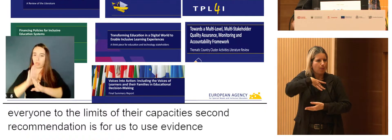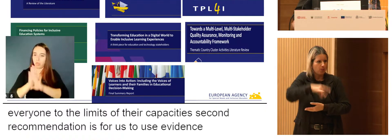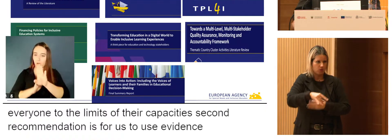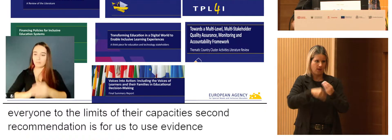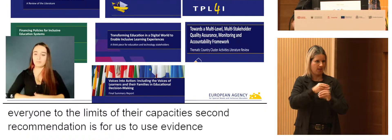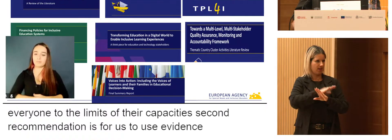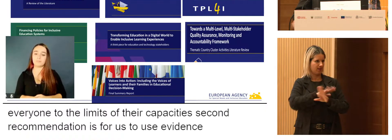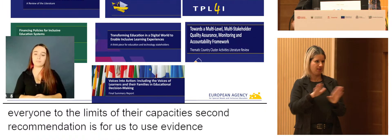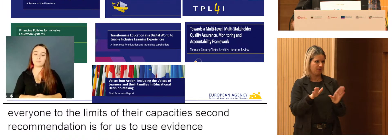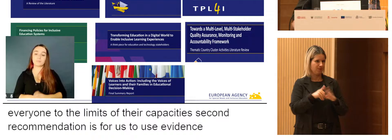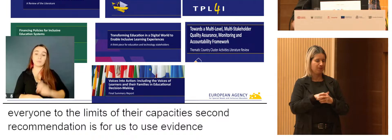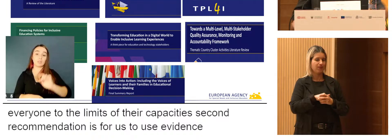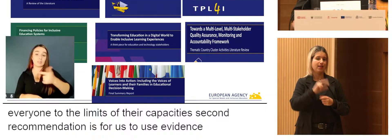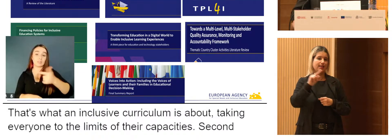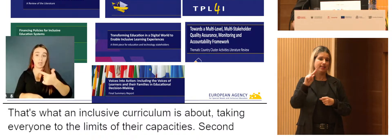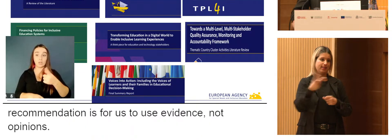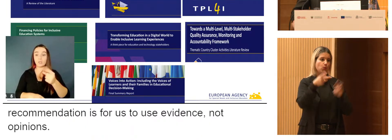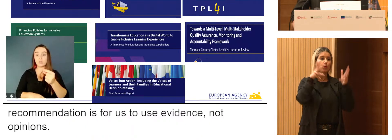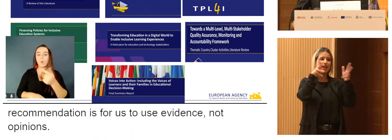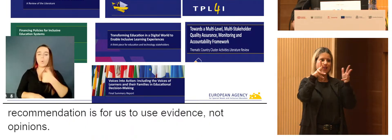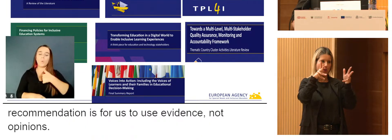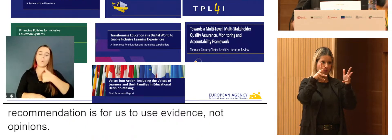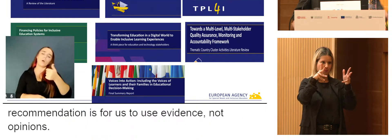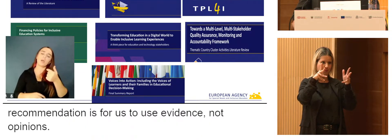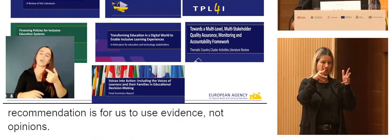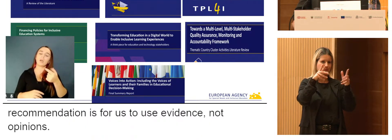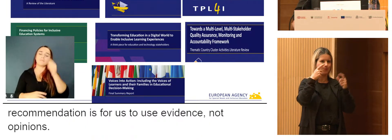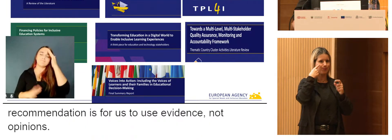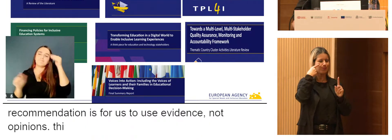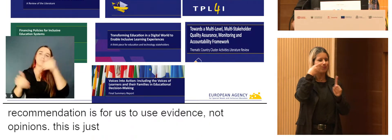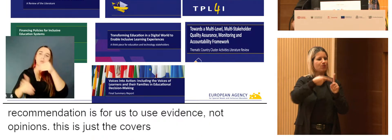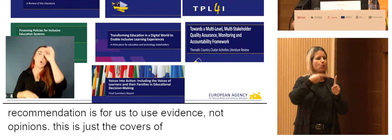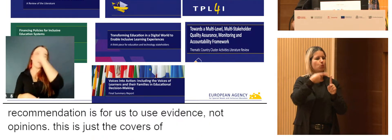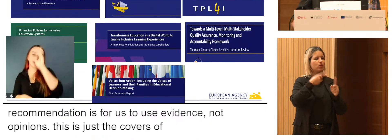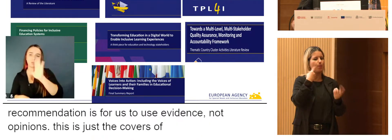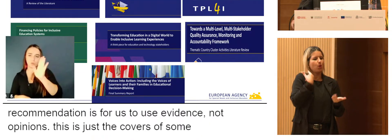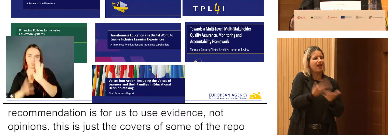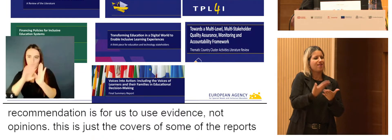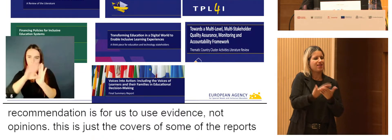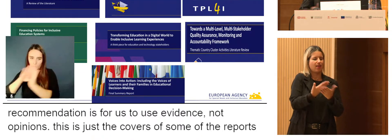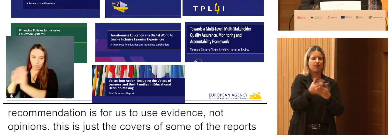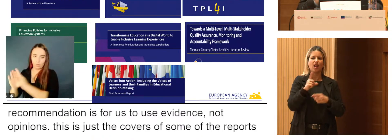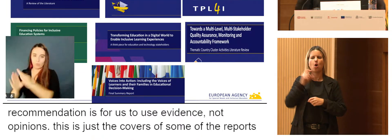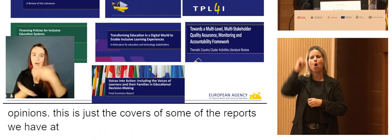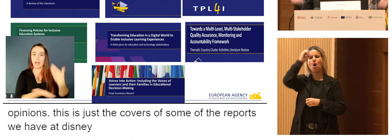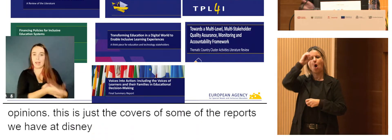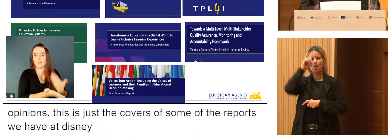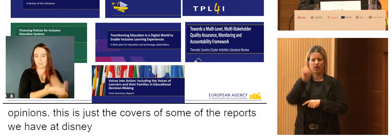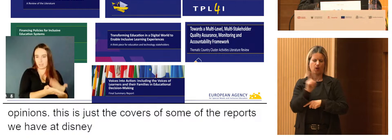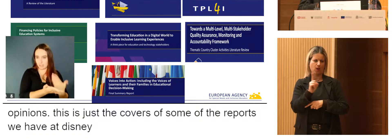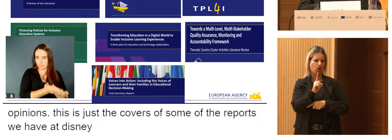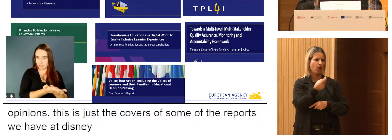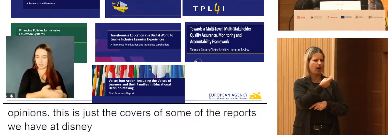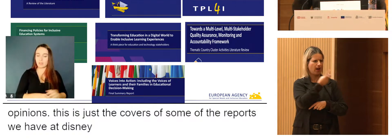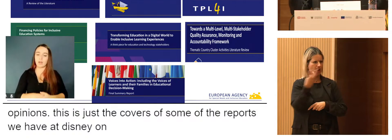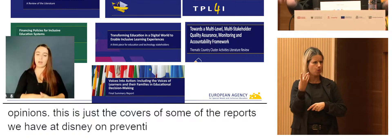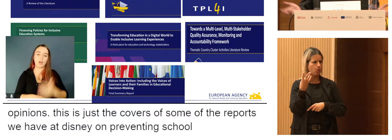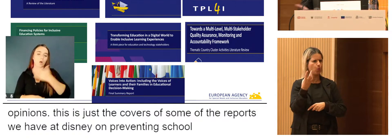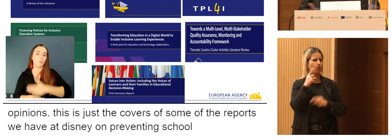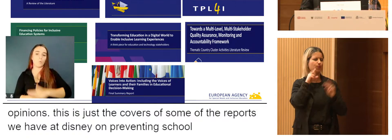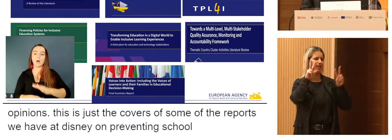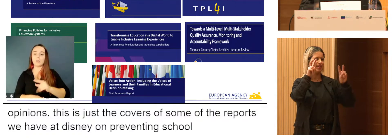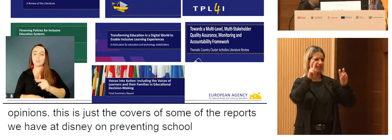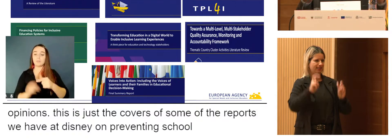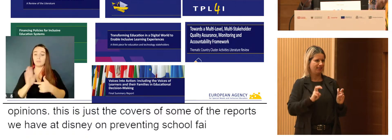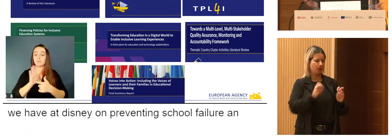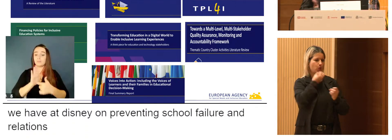not opinions. This is just the covers of some of the reports we have at ISNI on preventing school failure, on